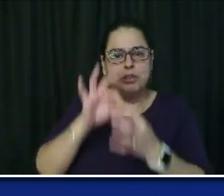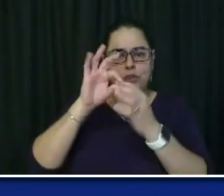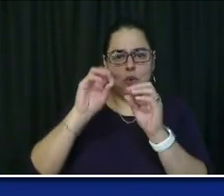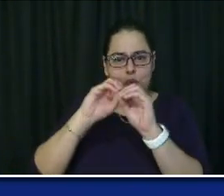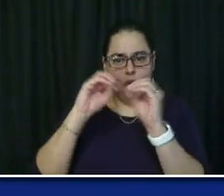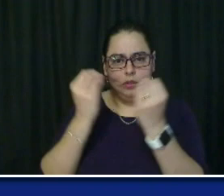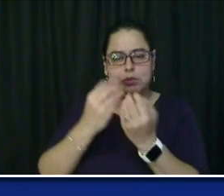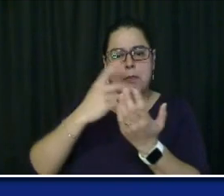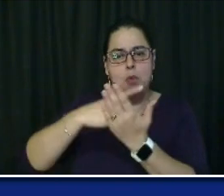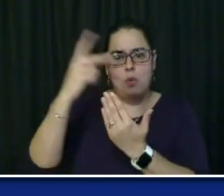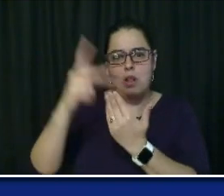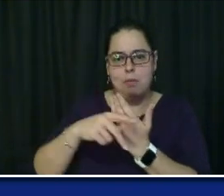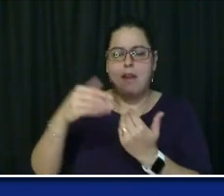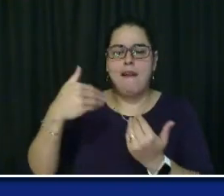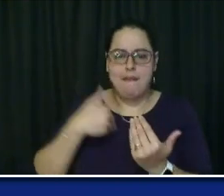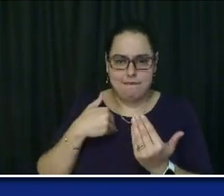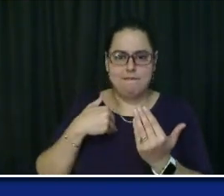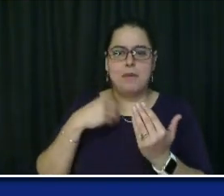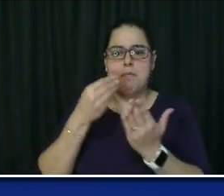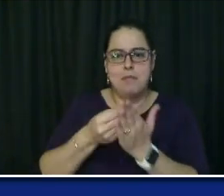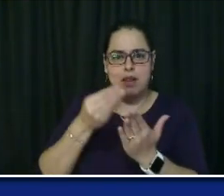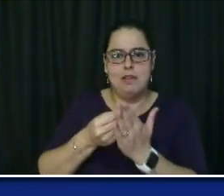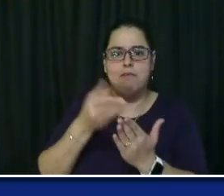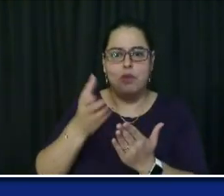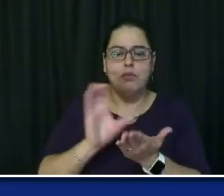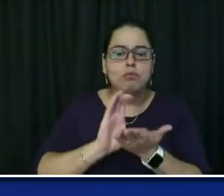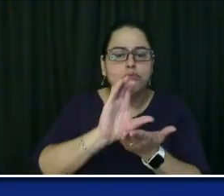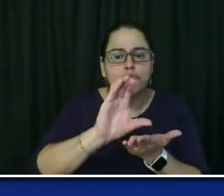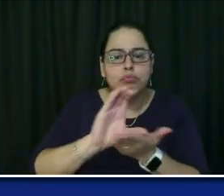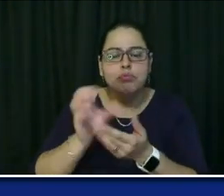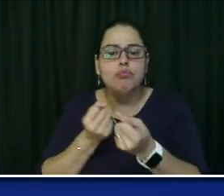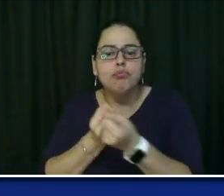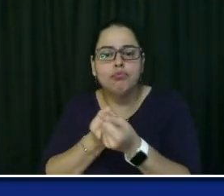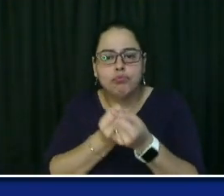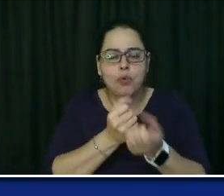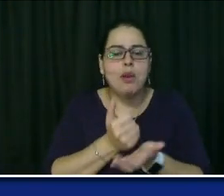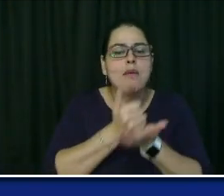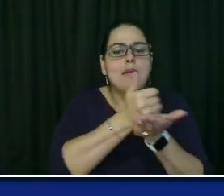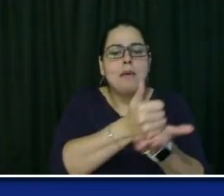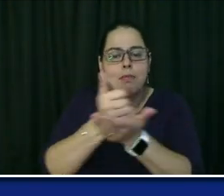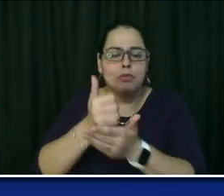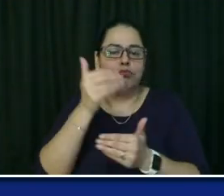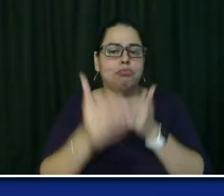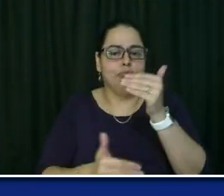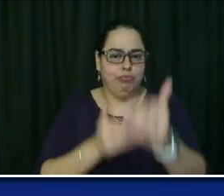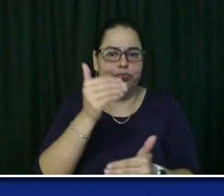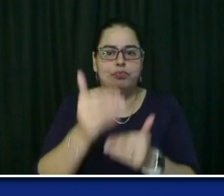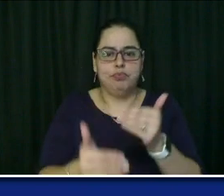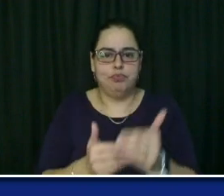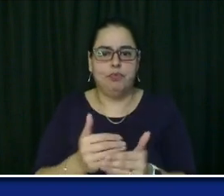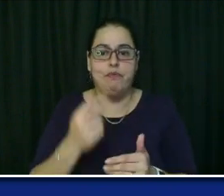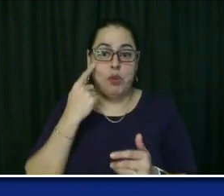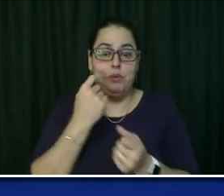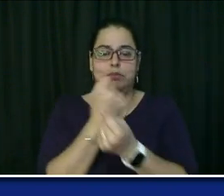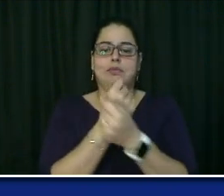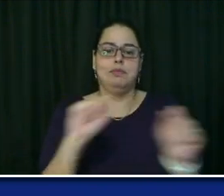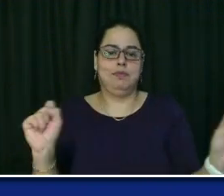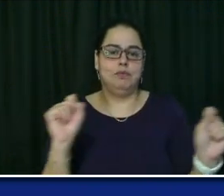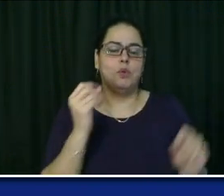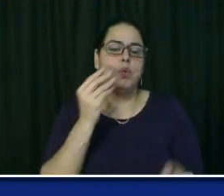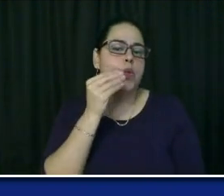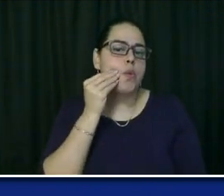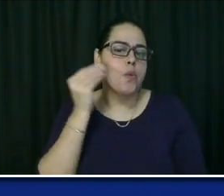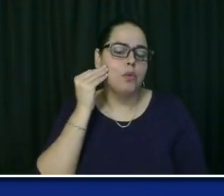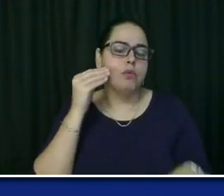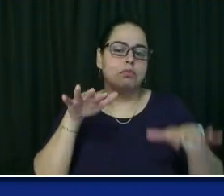here. WRO is one of those organizations that can provide that help. There are a couple of others out there, community housing initiatives,